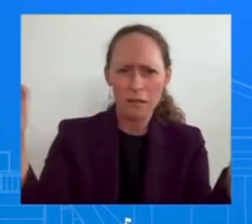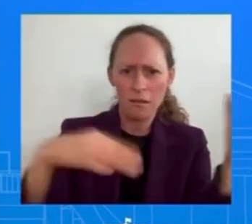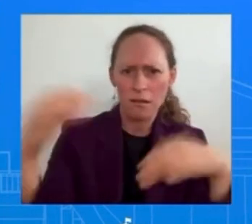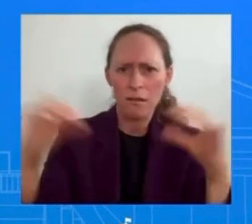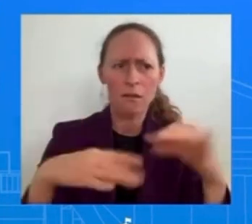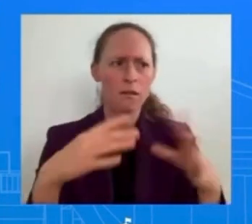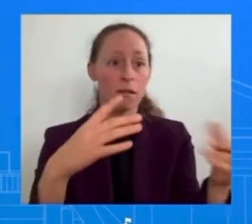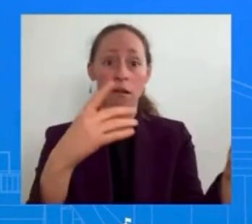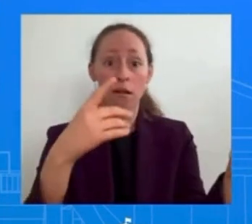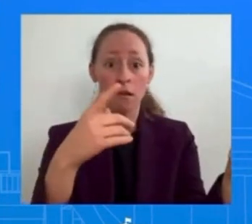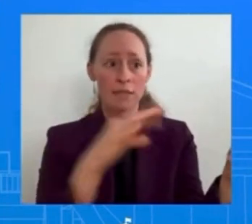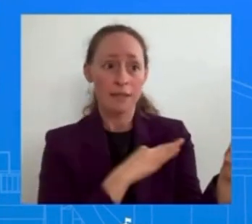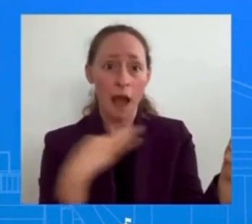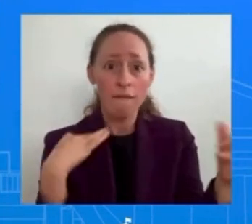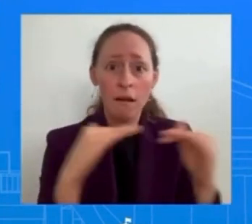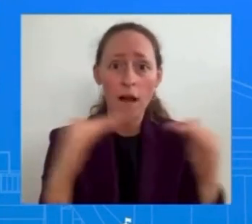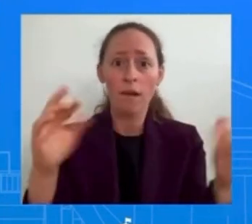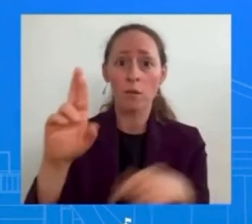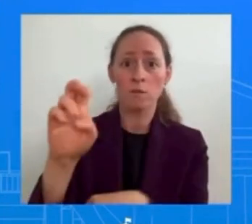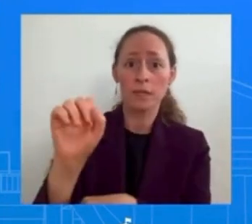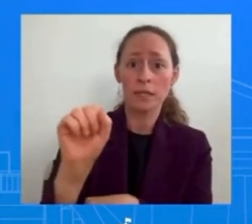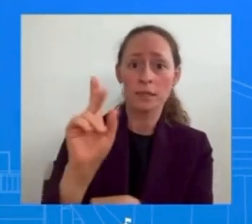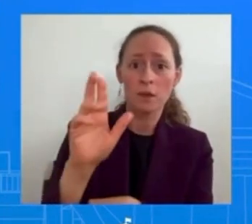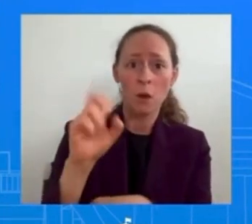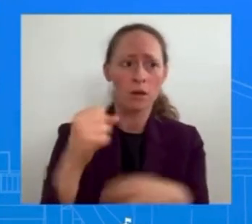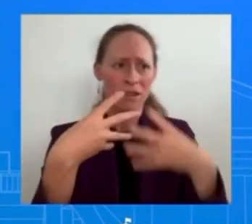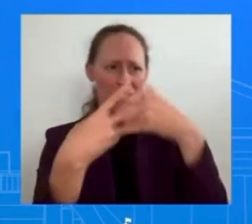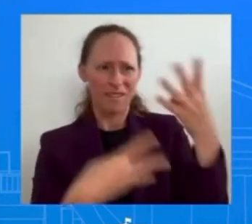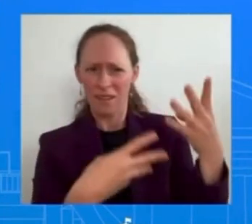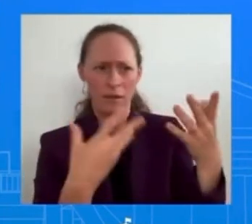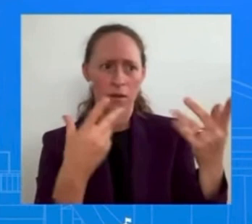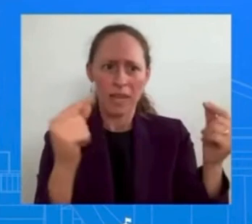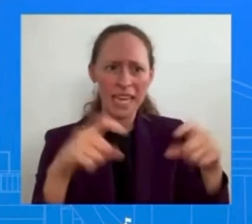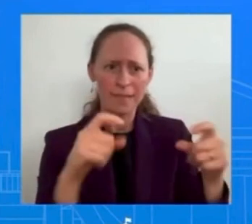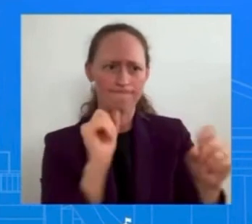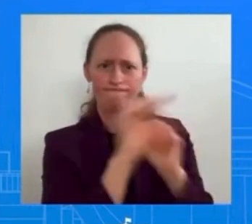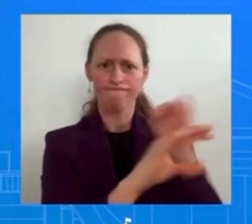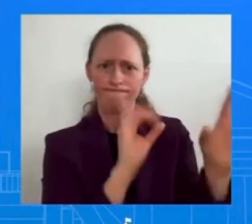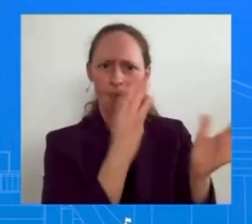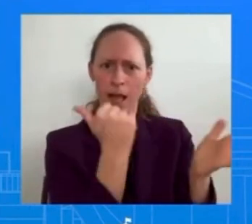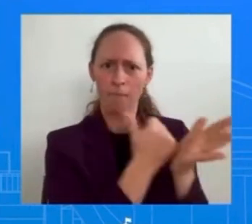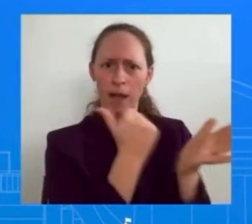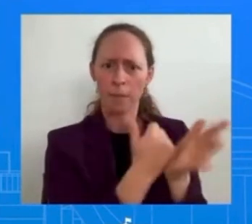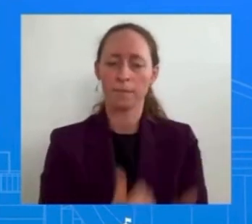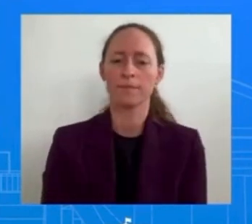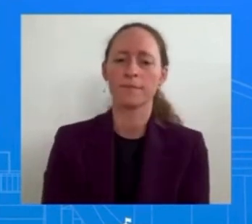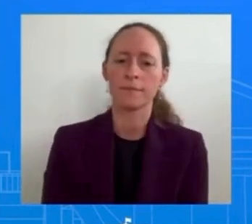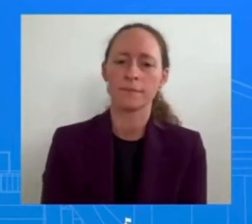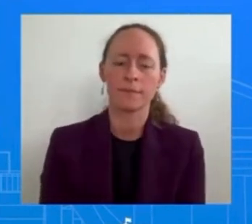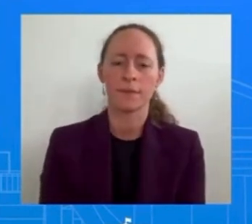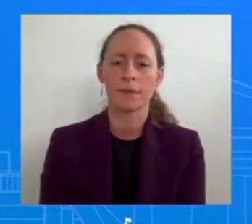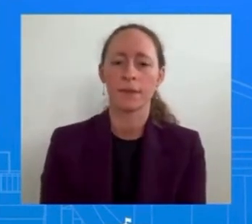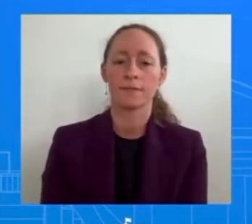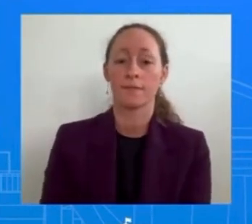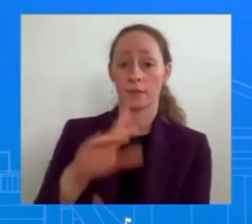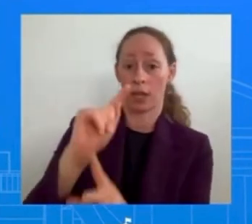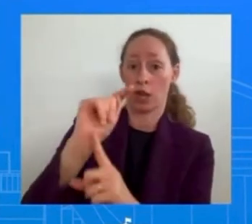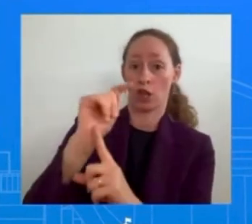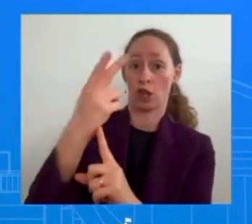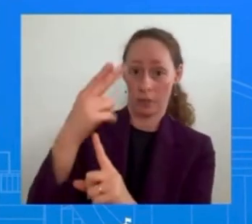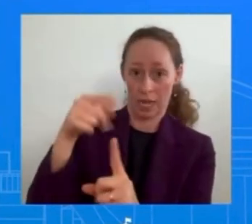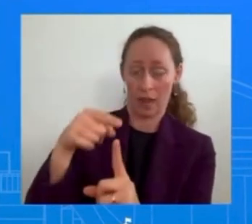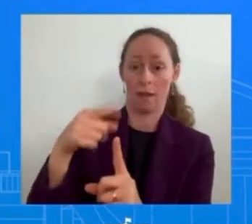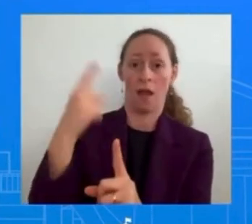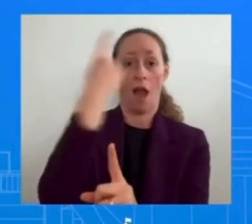ground. Last Thursday, within hours of receiving the request, and you've also heard this from the governor of Hawaii himself, the president signed